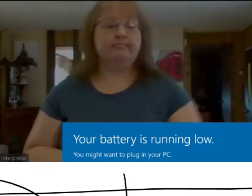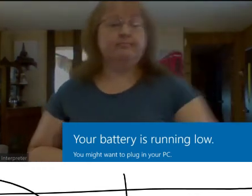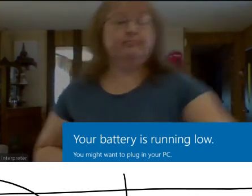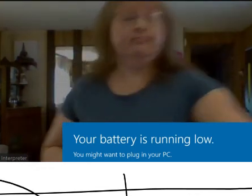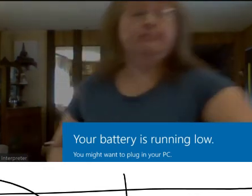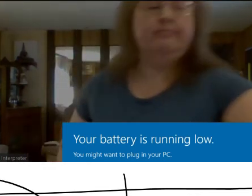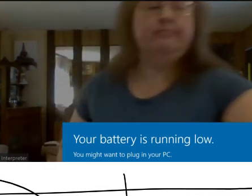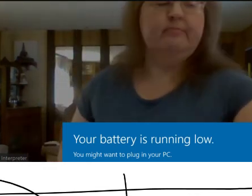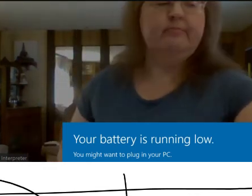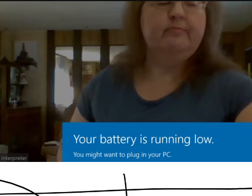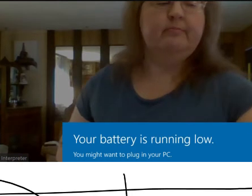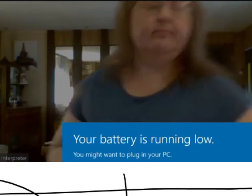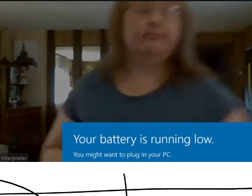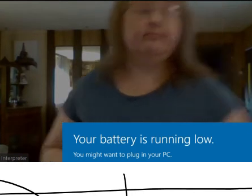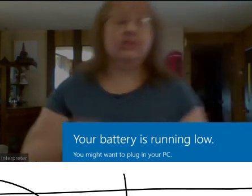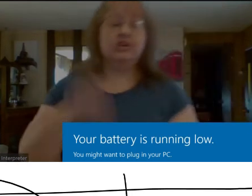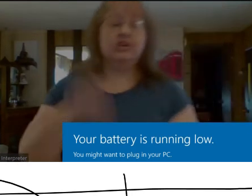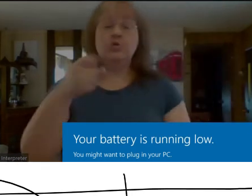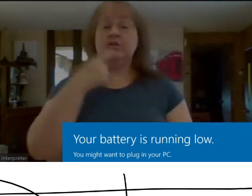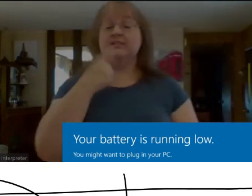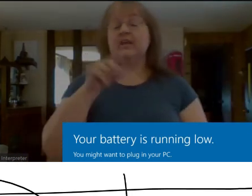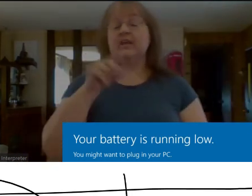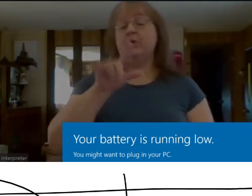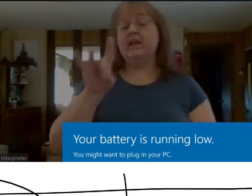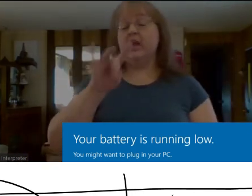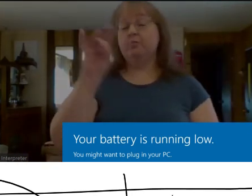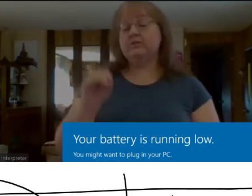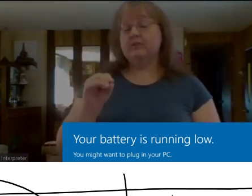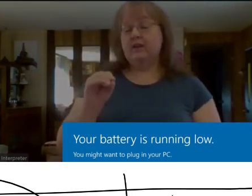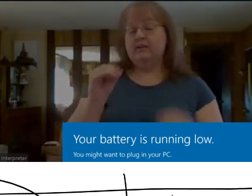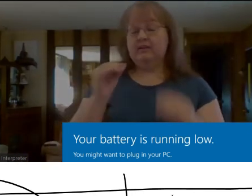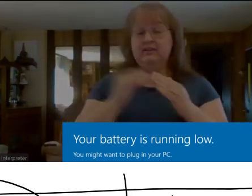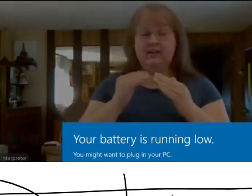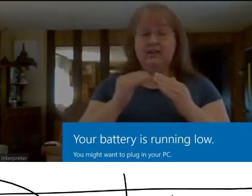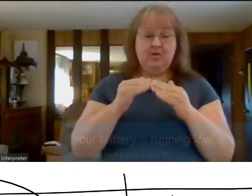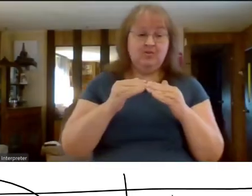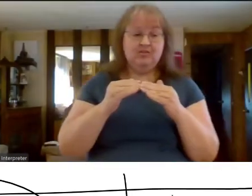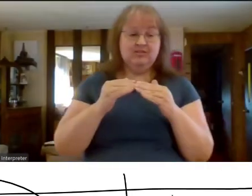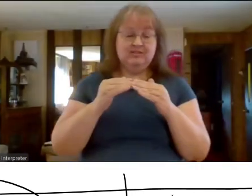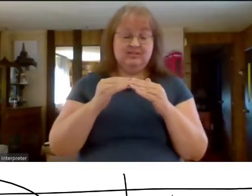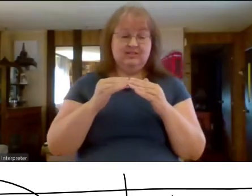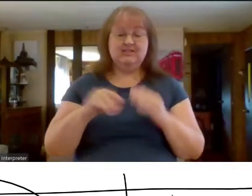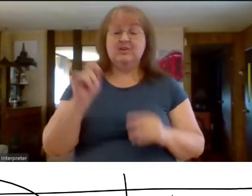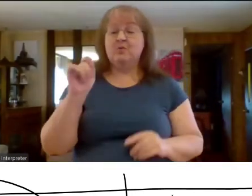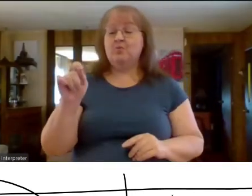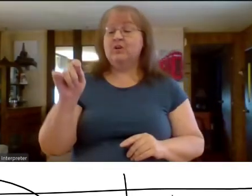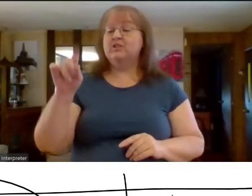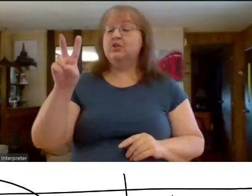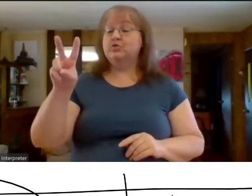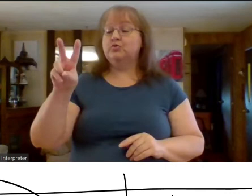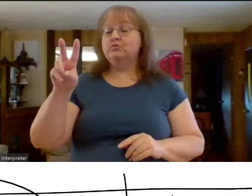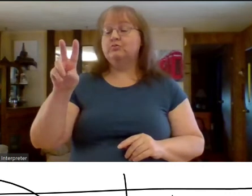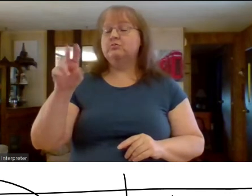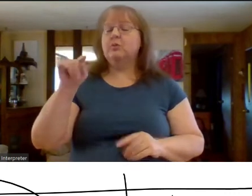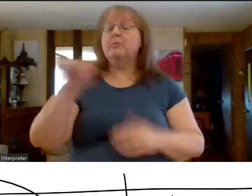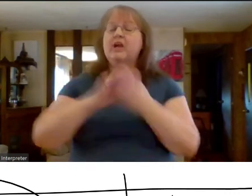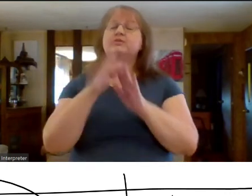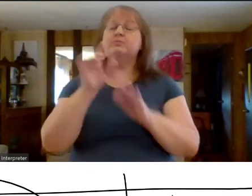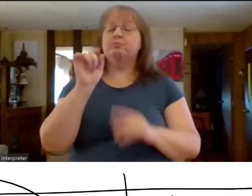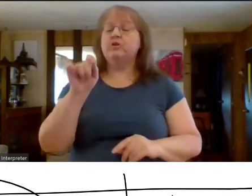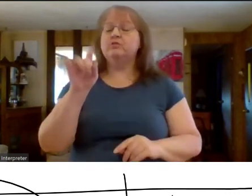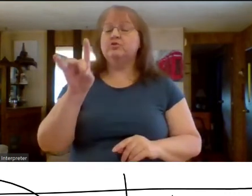homework. You can say, okay, 28% is 0.28. So